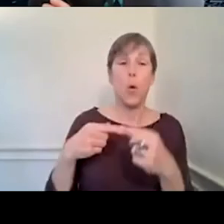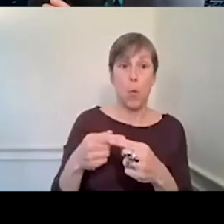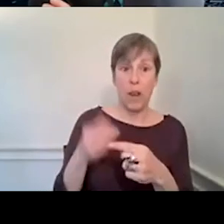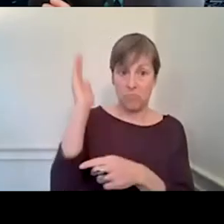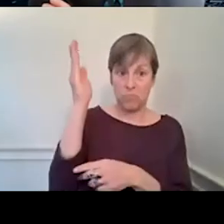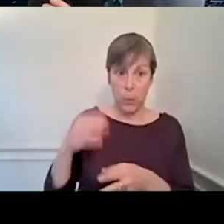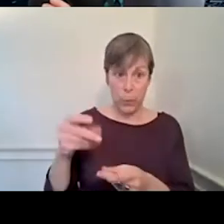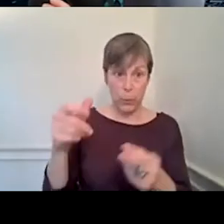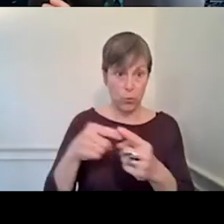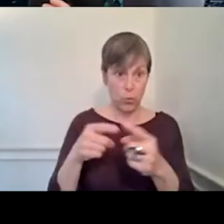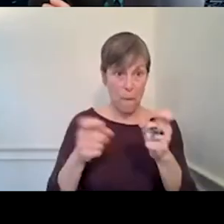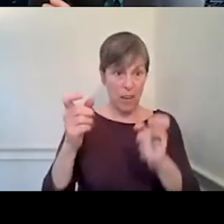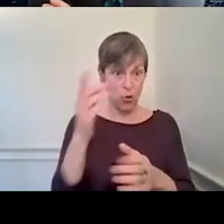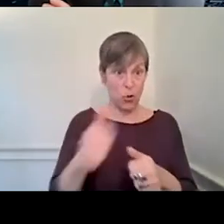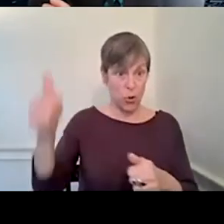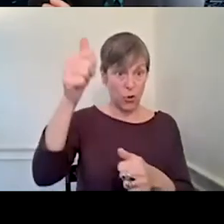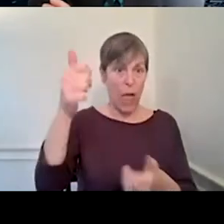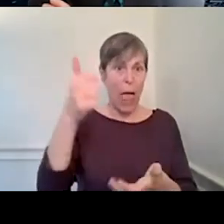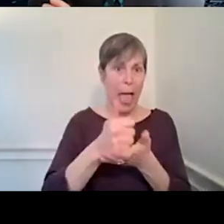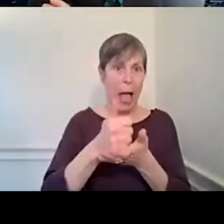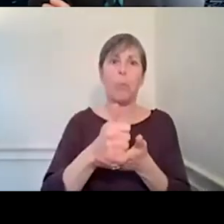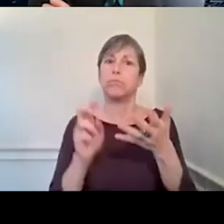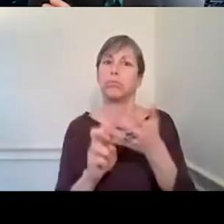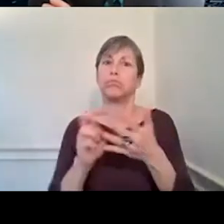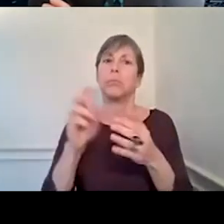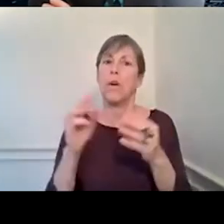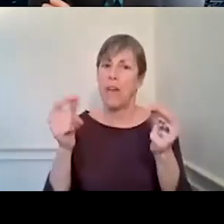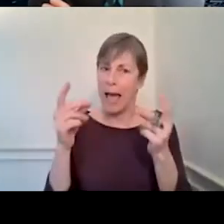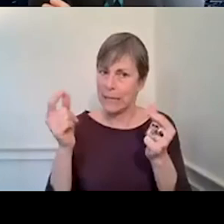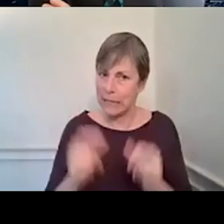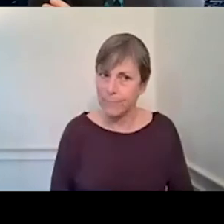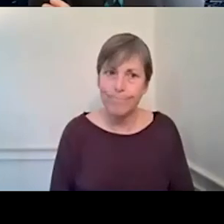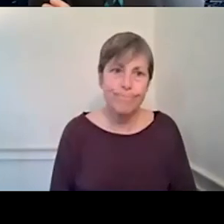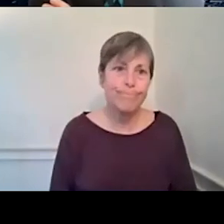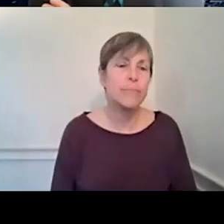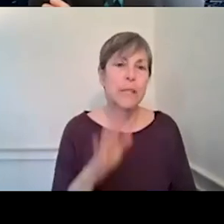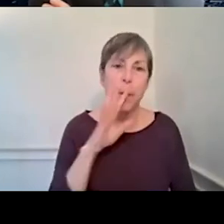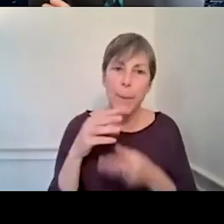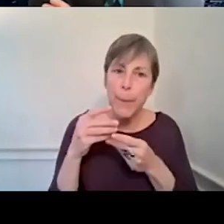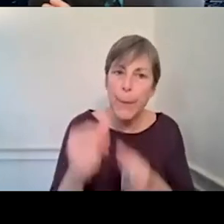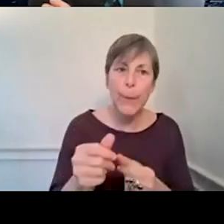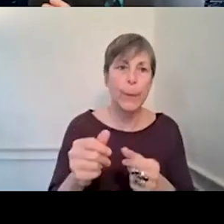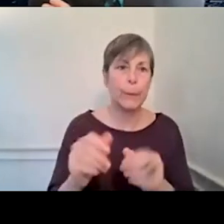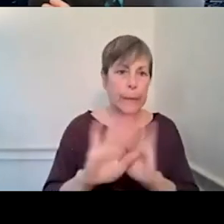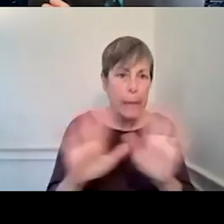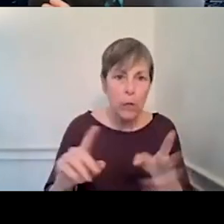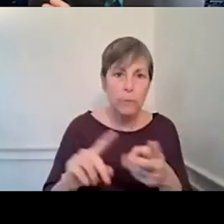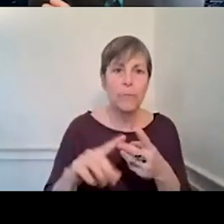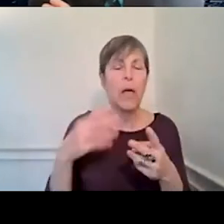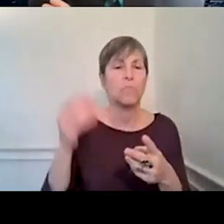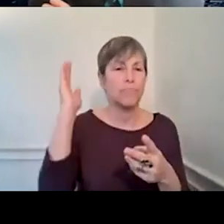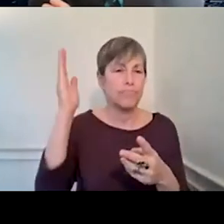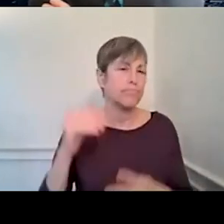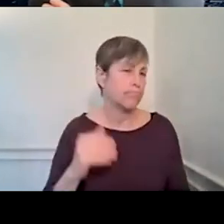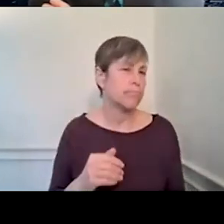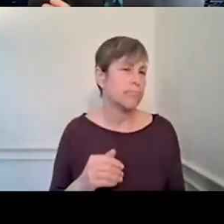promoted a lot faster than not, and the speaking portion too. Very, very, very important. I'm